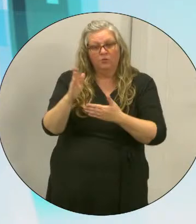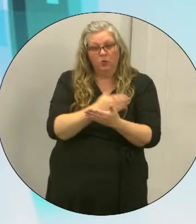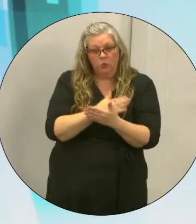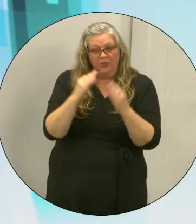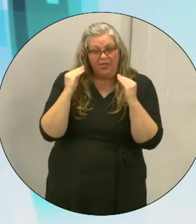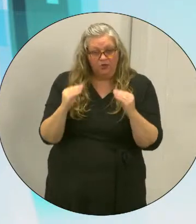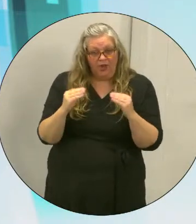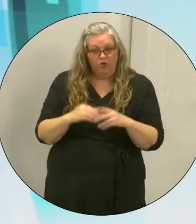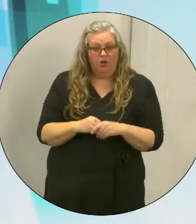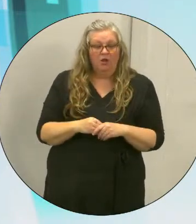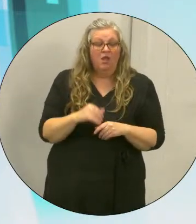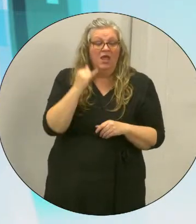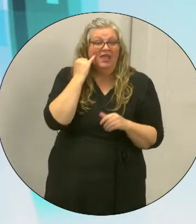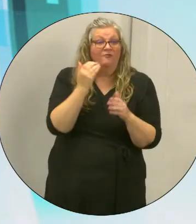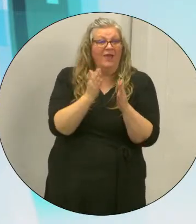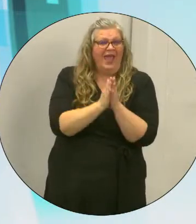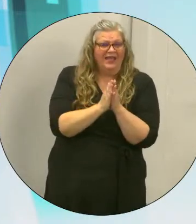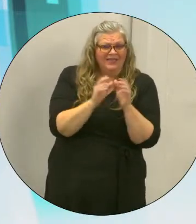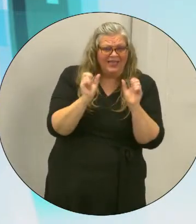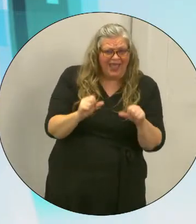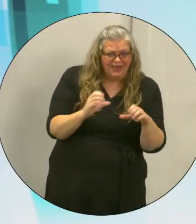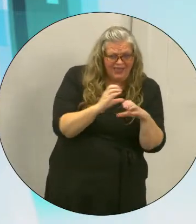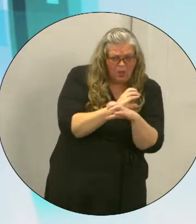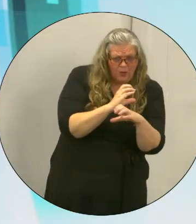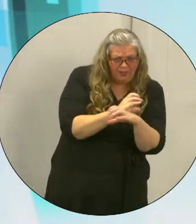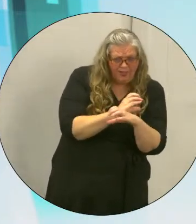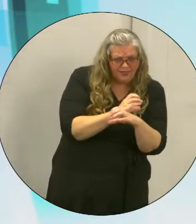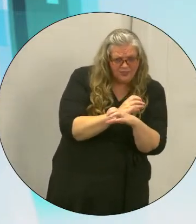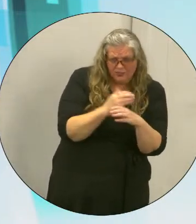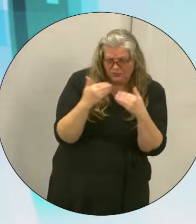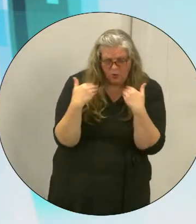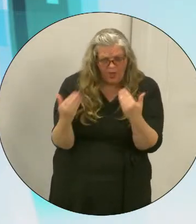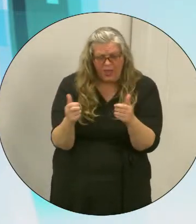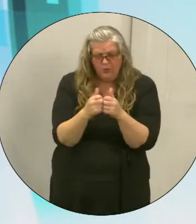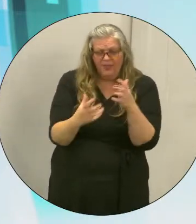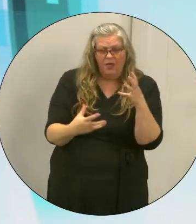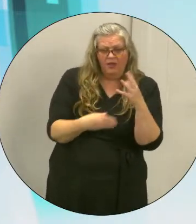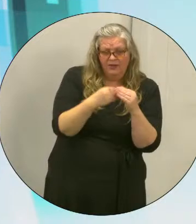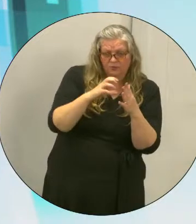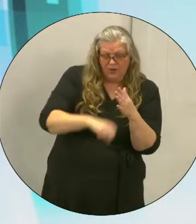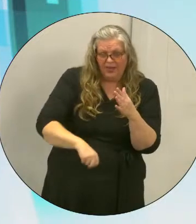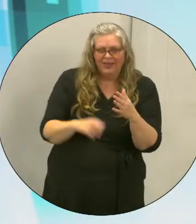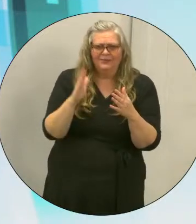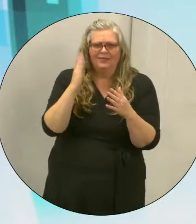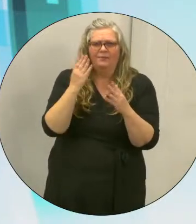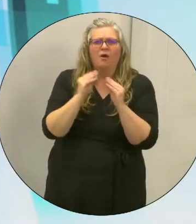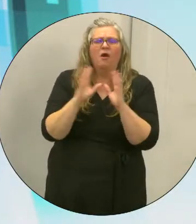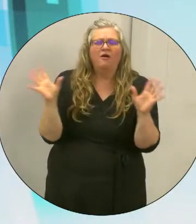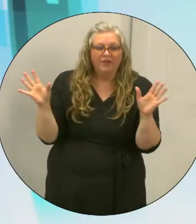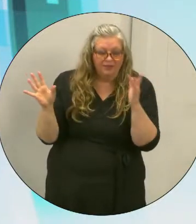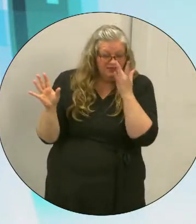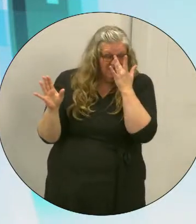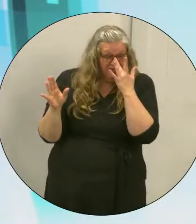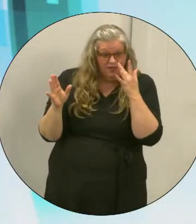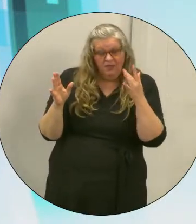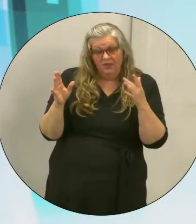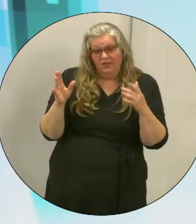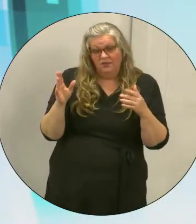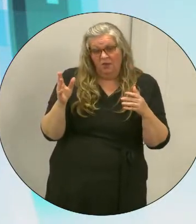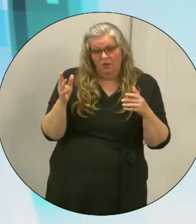education. If we ask, can a student do calculus without learning addition and subtraction? It may seem obvious. So removing the